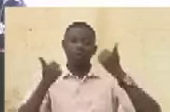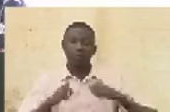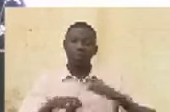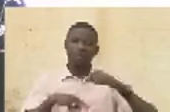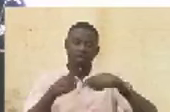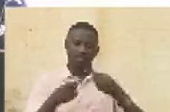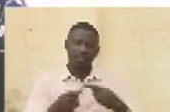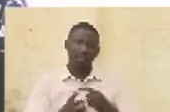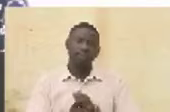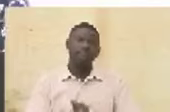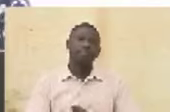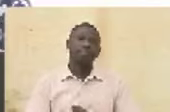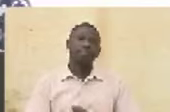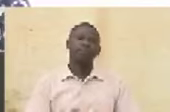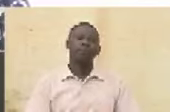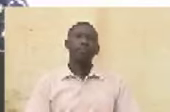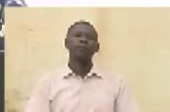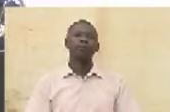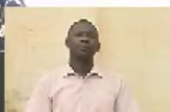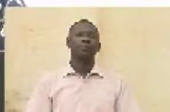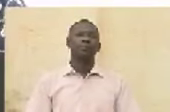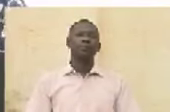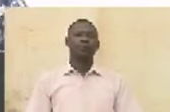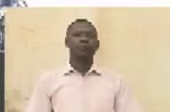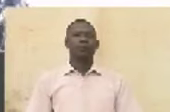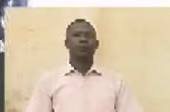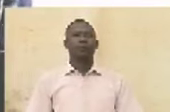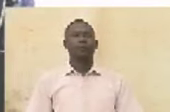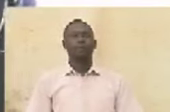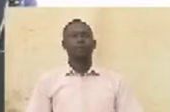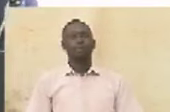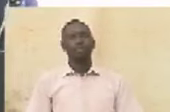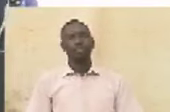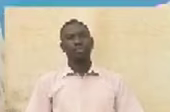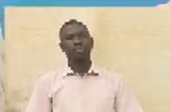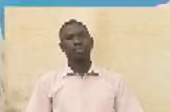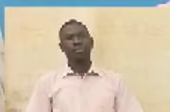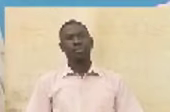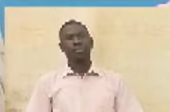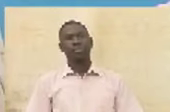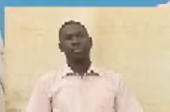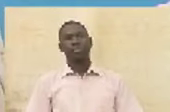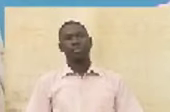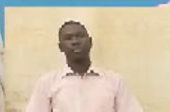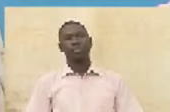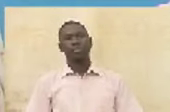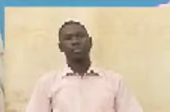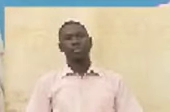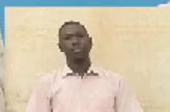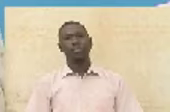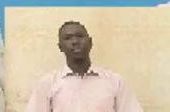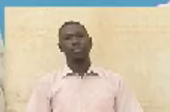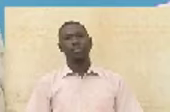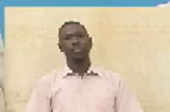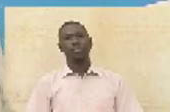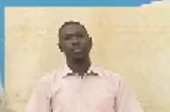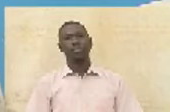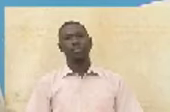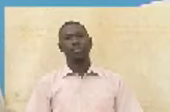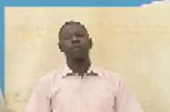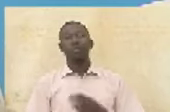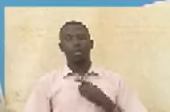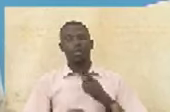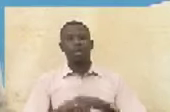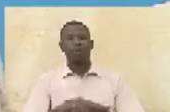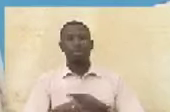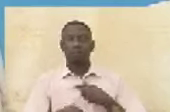yalto safe fo ipare da ye mobile ulta anin kodo be menu bulu fo pare mune na tana ke na tay la fanke musol ka that's the time